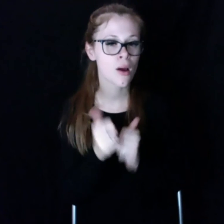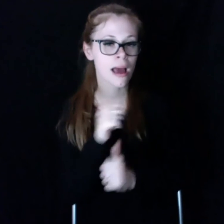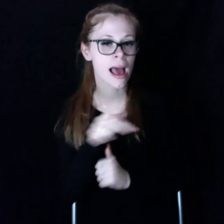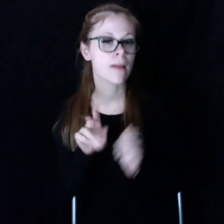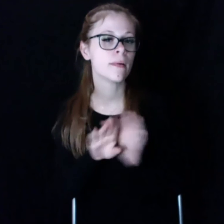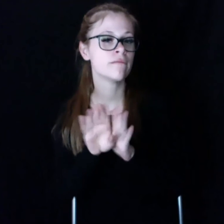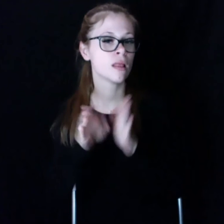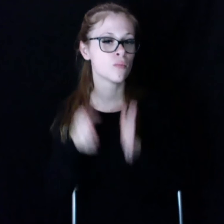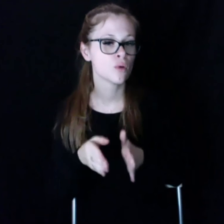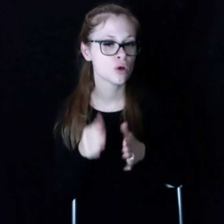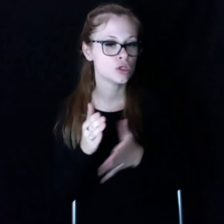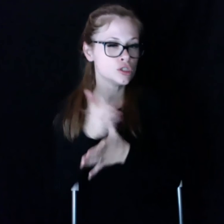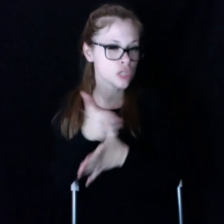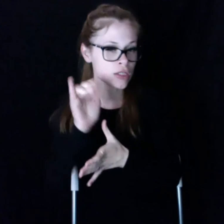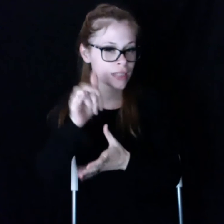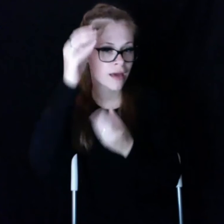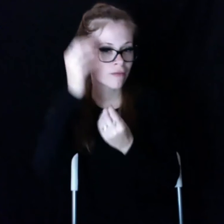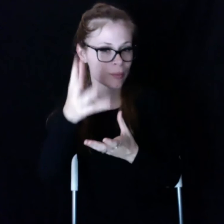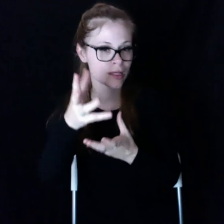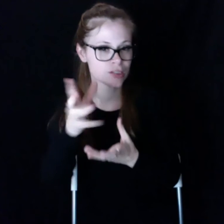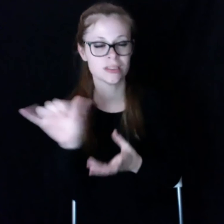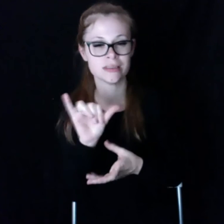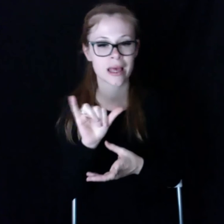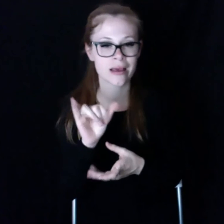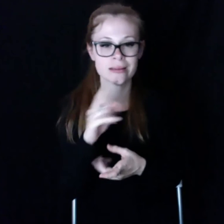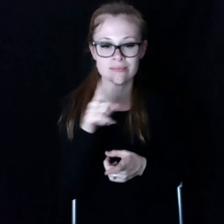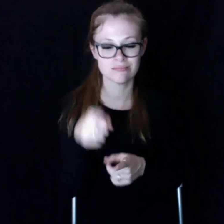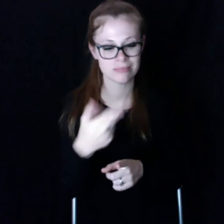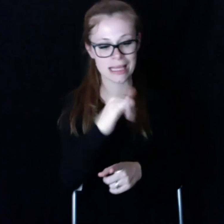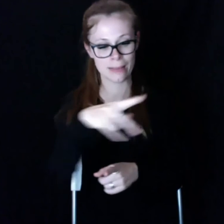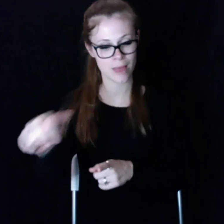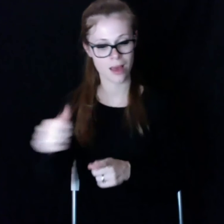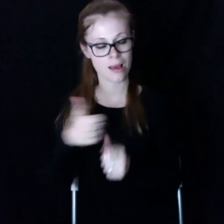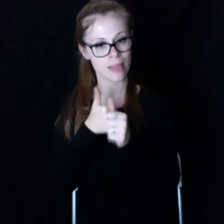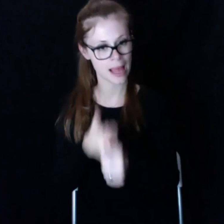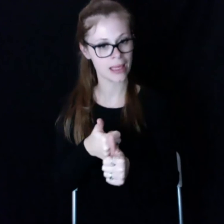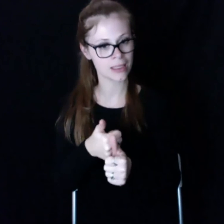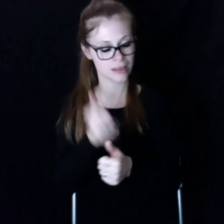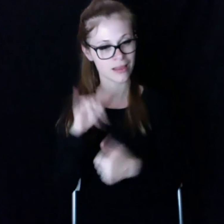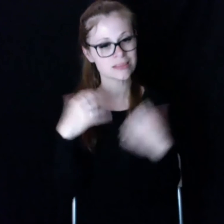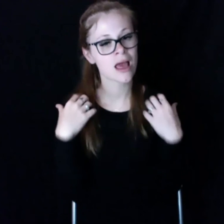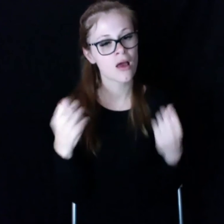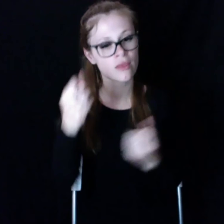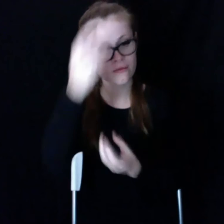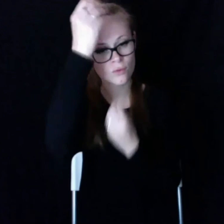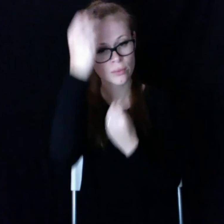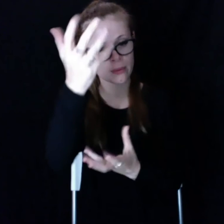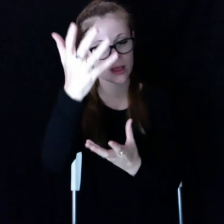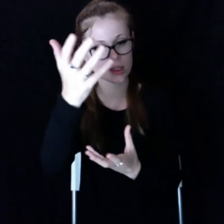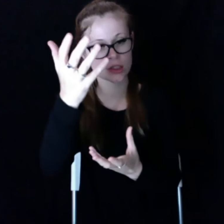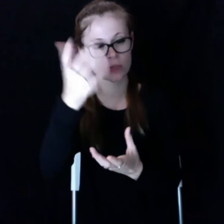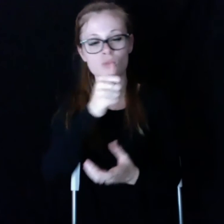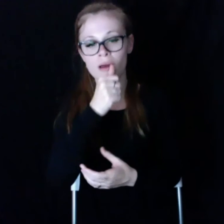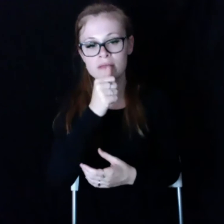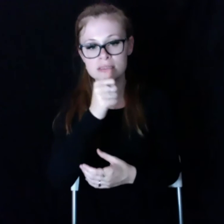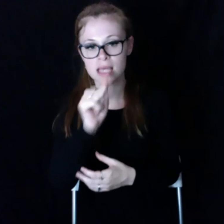would be able to share that information is by saying that they are HIPAA compliant, which is the Health Information